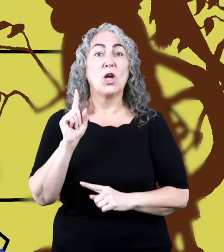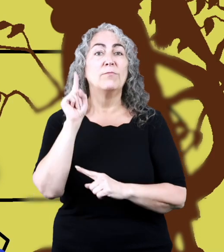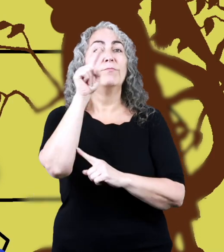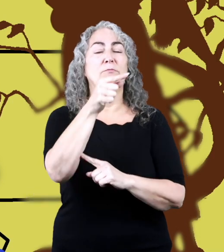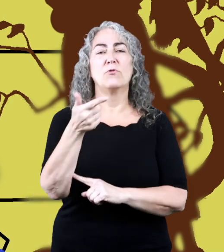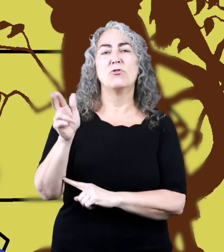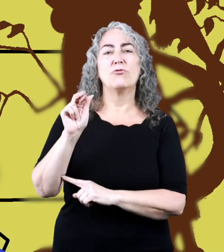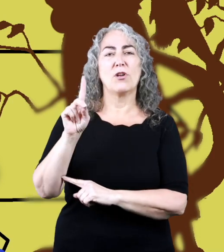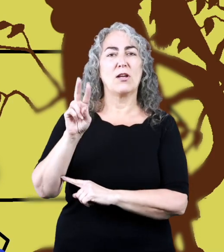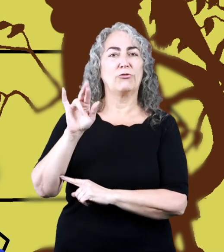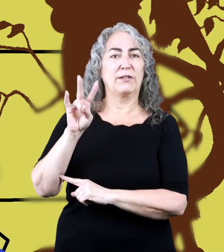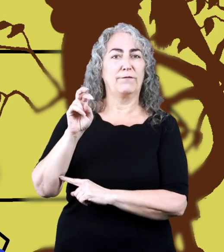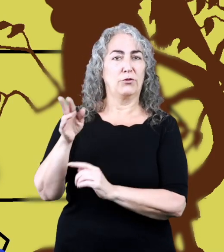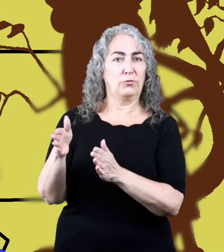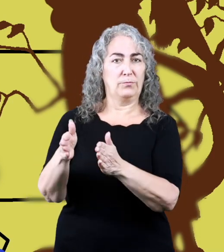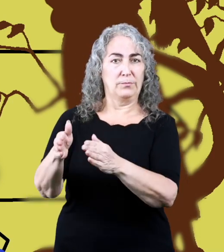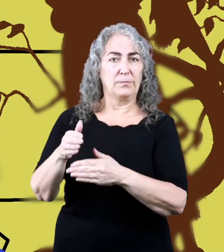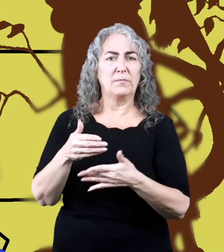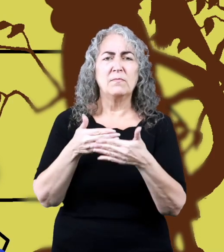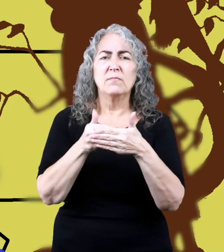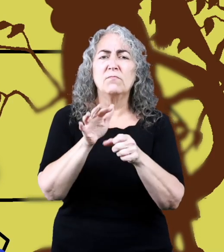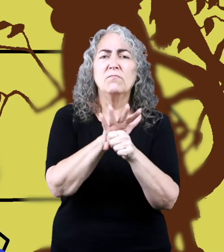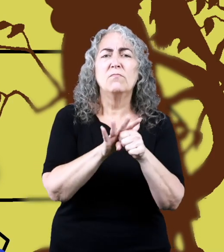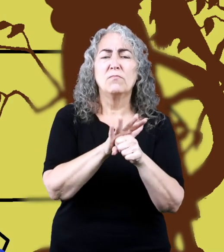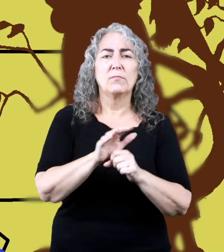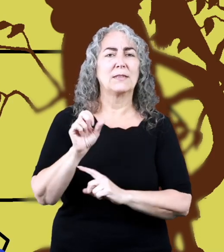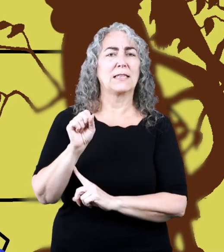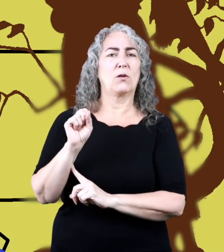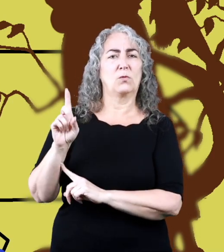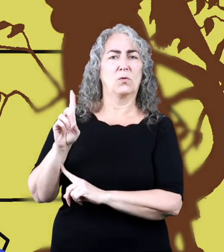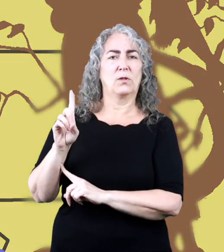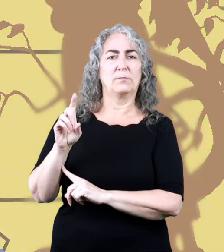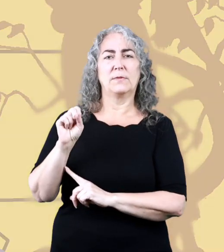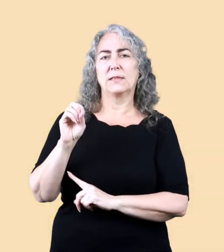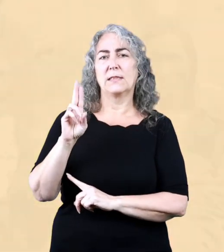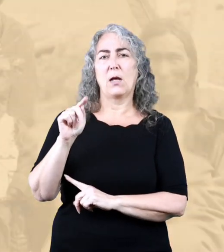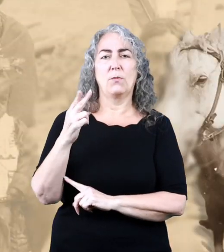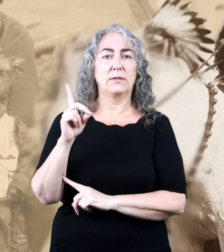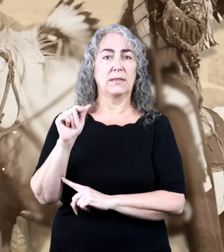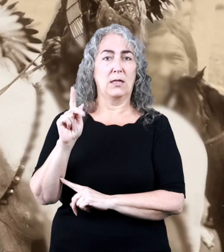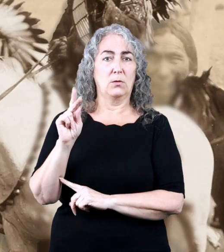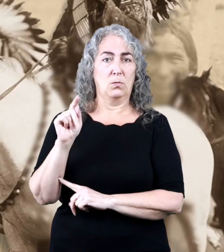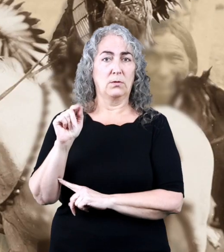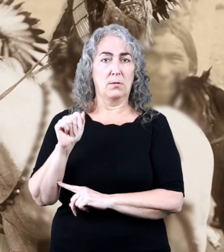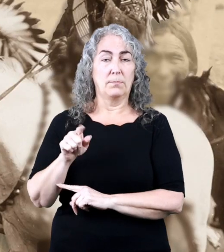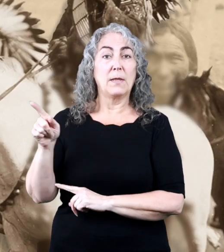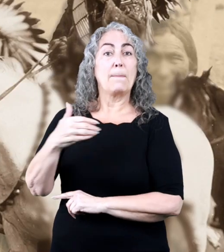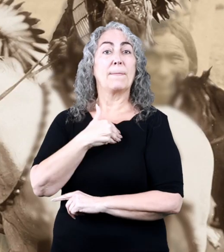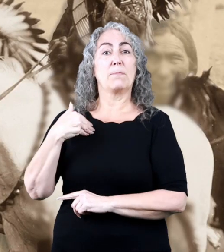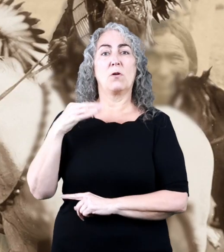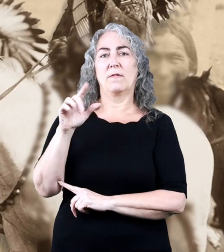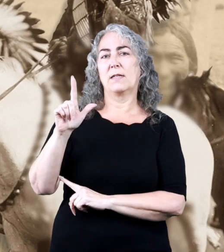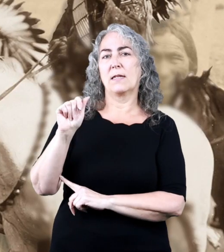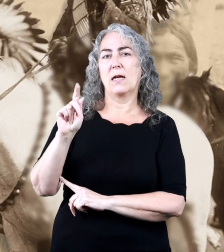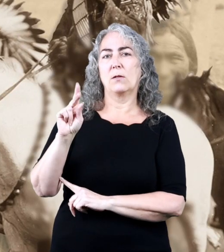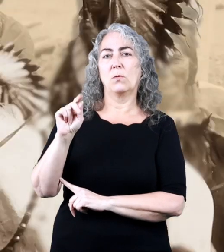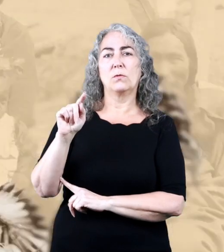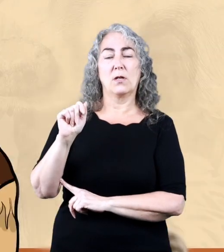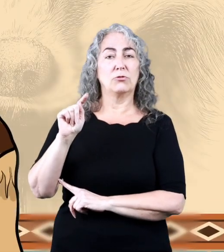near the Grand River, in the area now known as South Dakota. He was a member of the Lakota